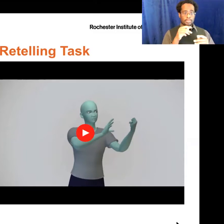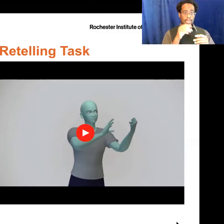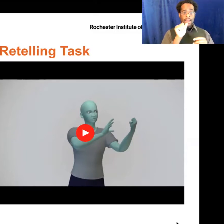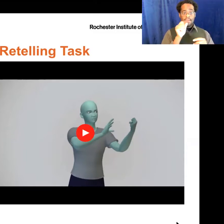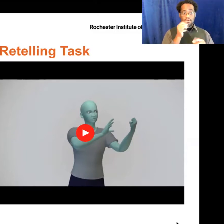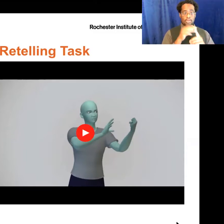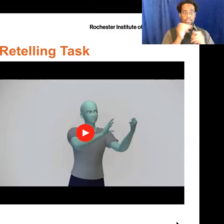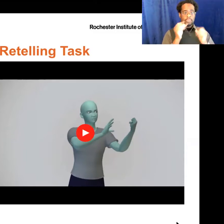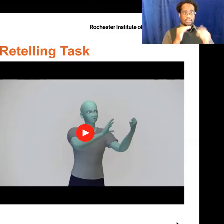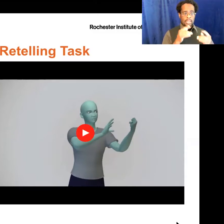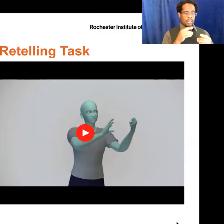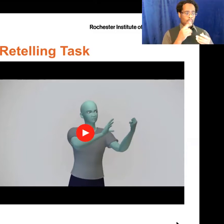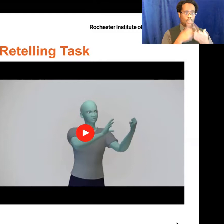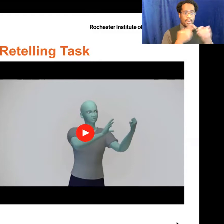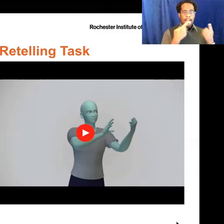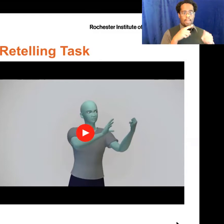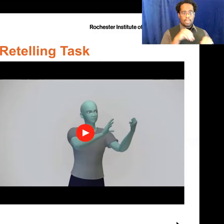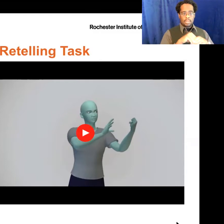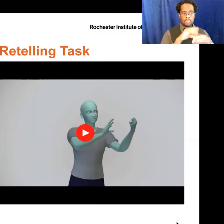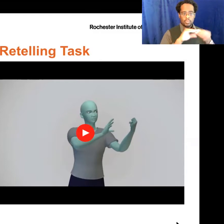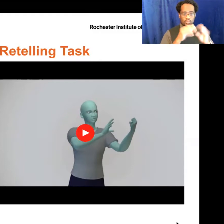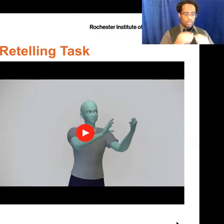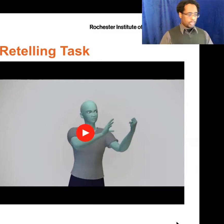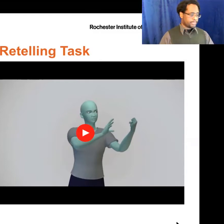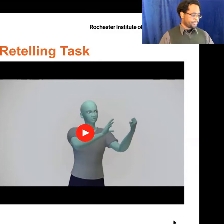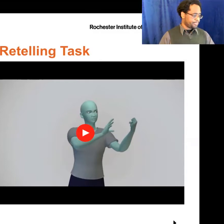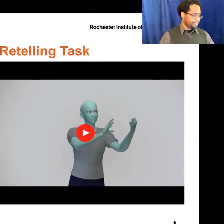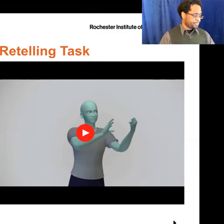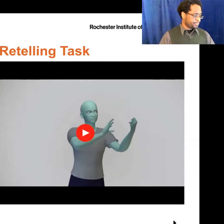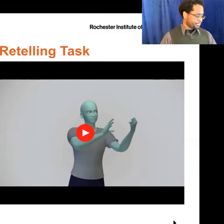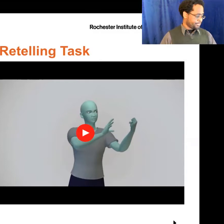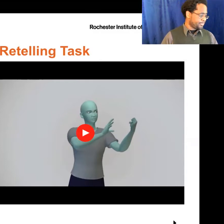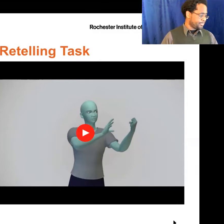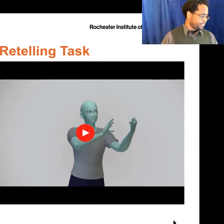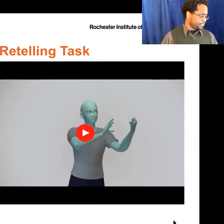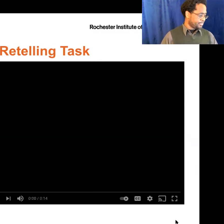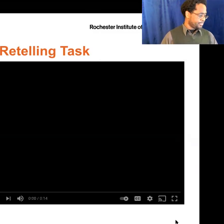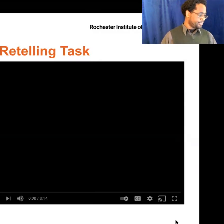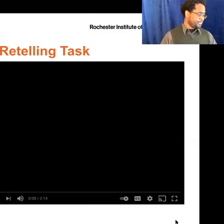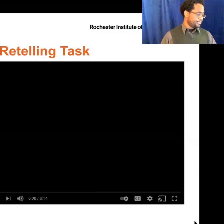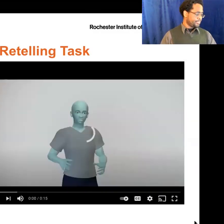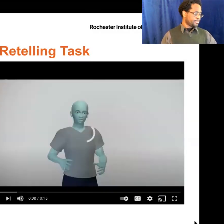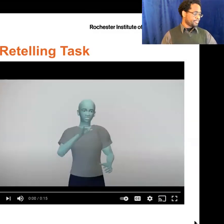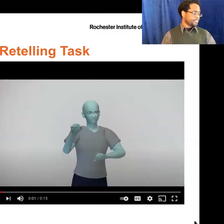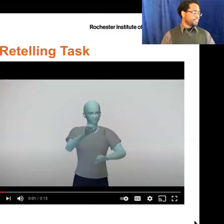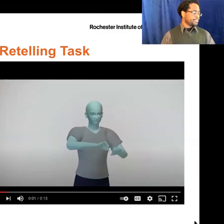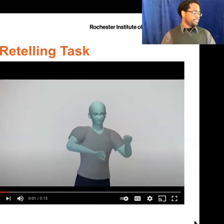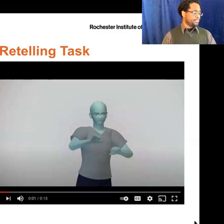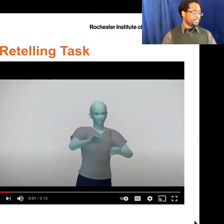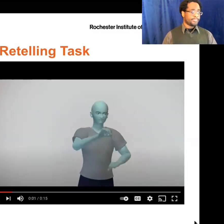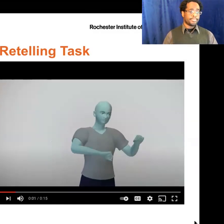So that was the cartoon video, the story that we used, and then you'll see the avatar signing what happened in the story.